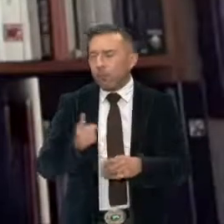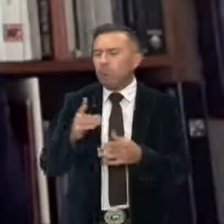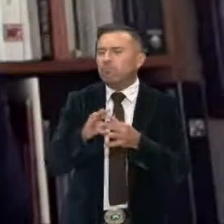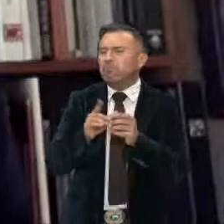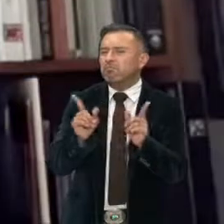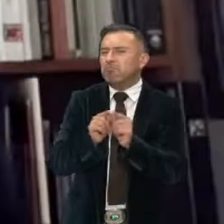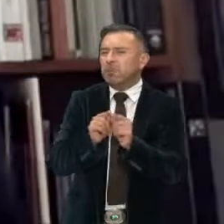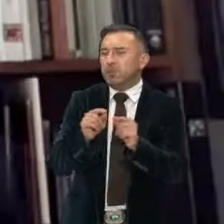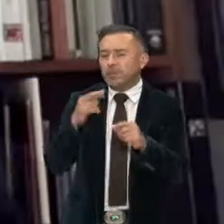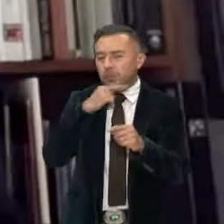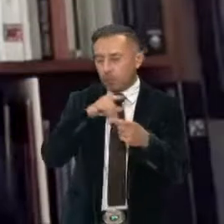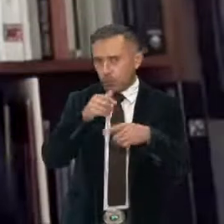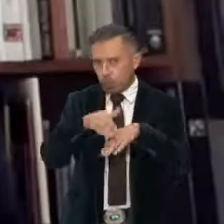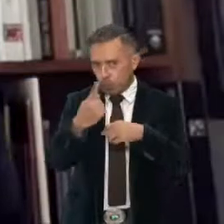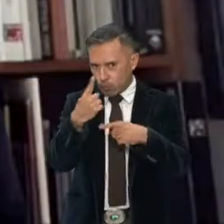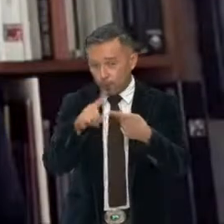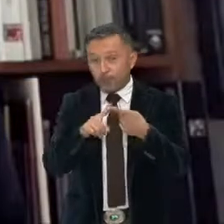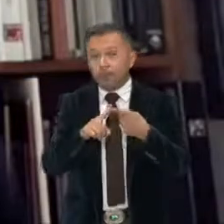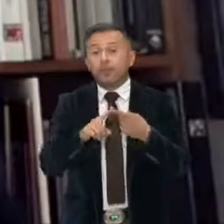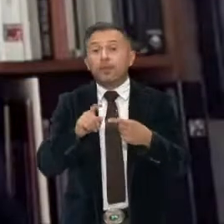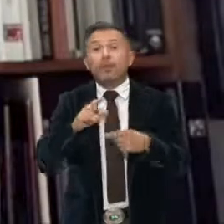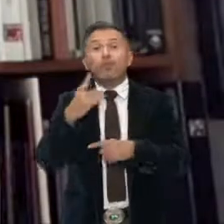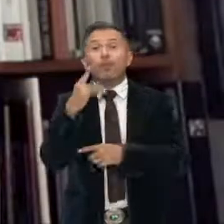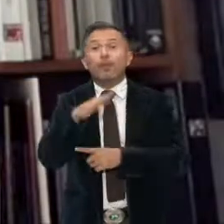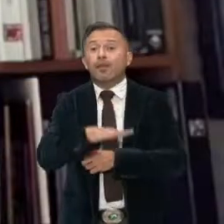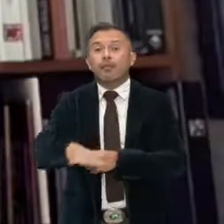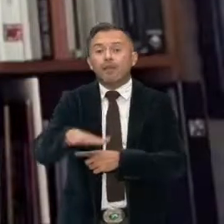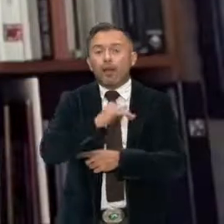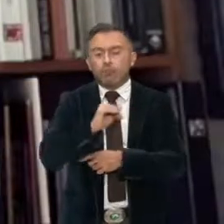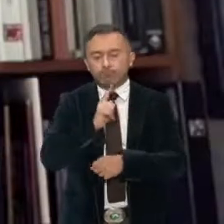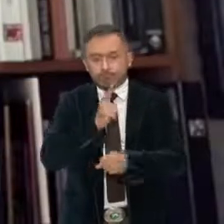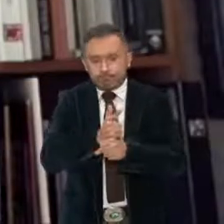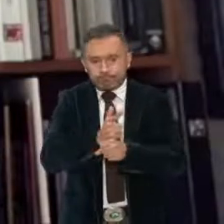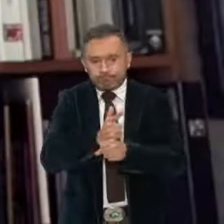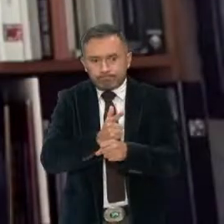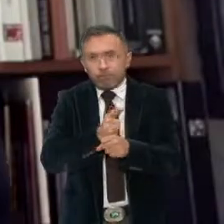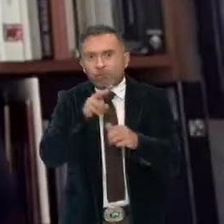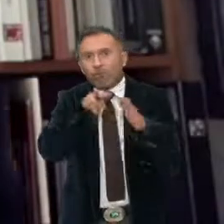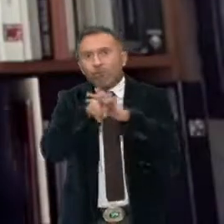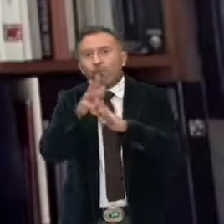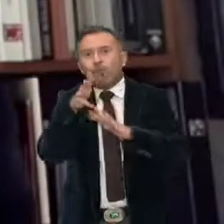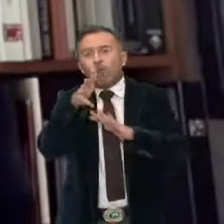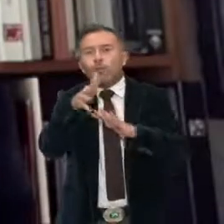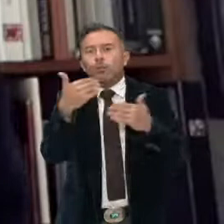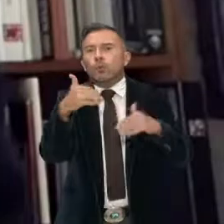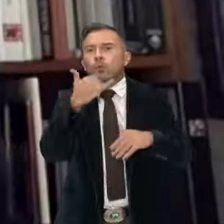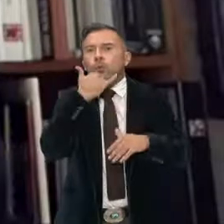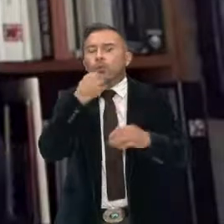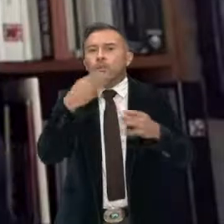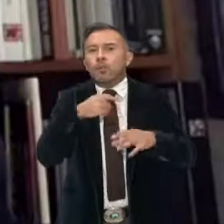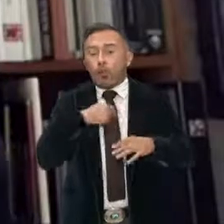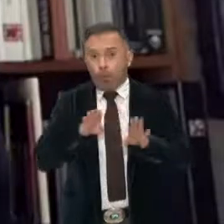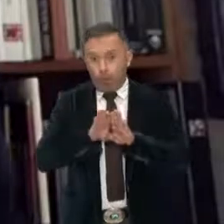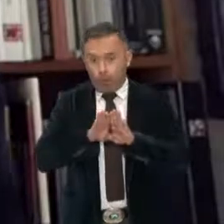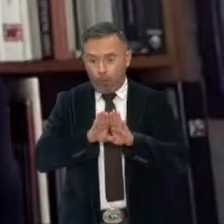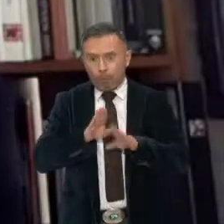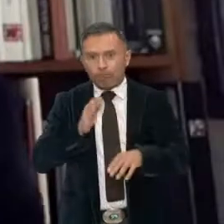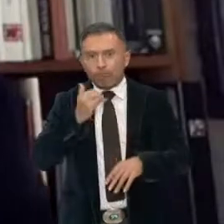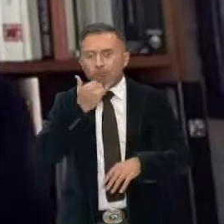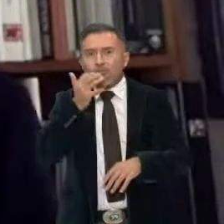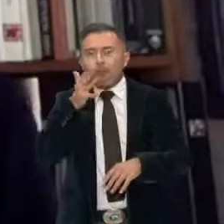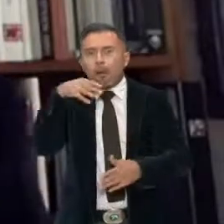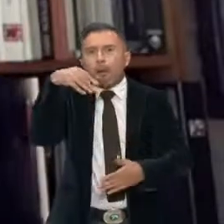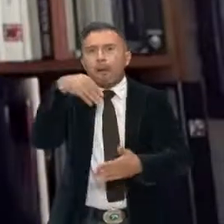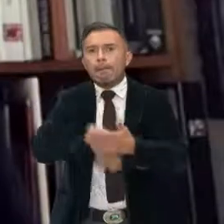Three points. The country realized that lives were at stake,